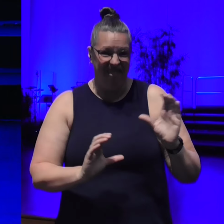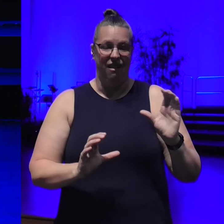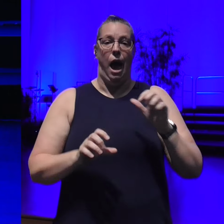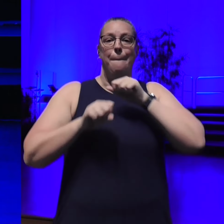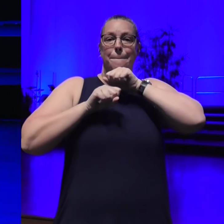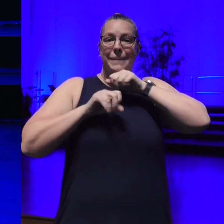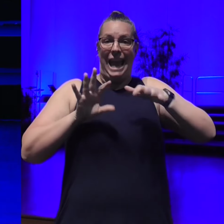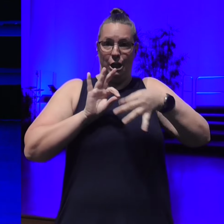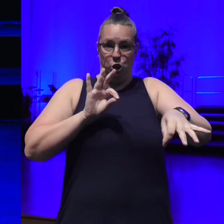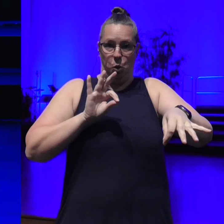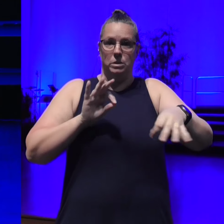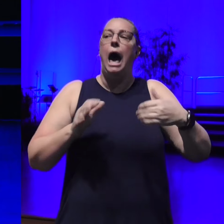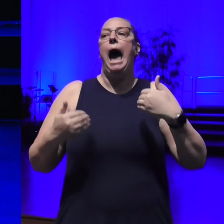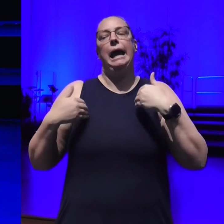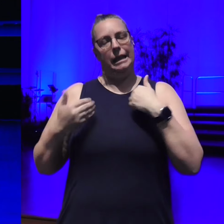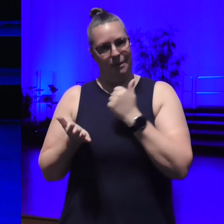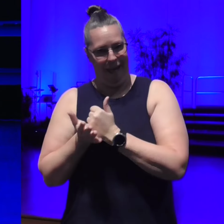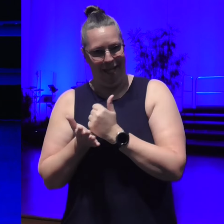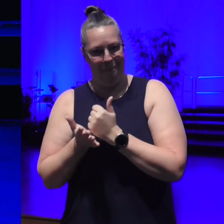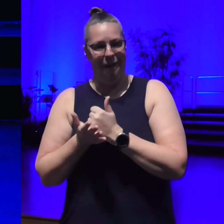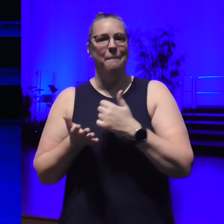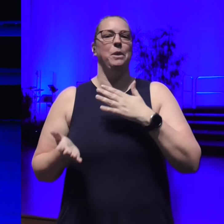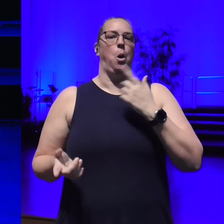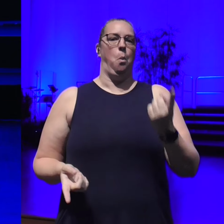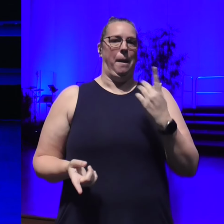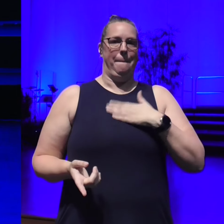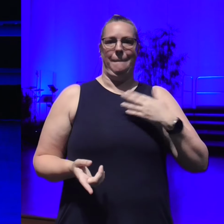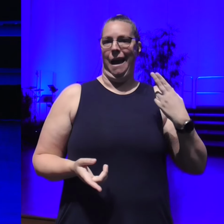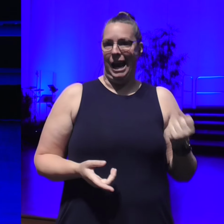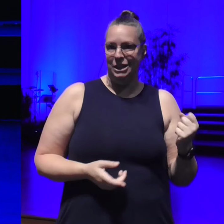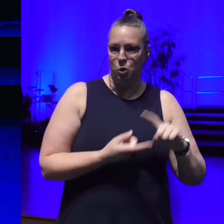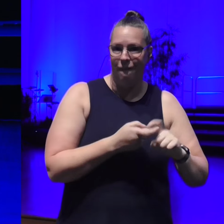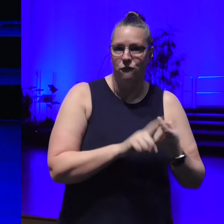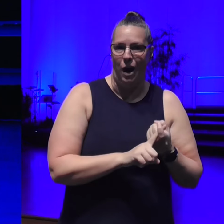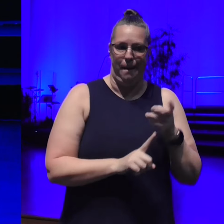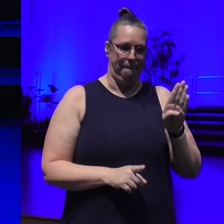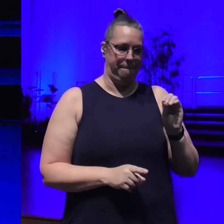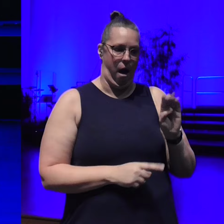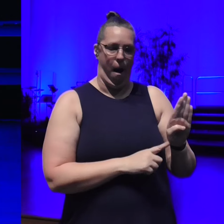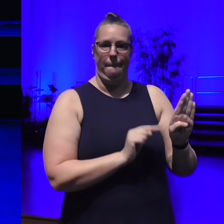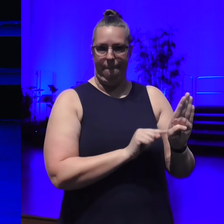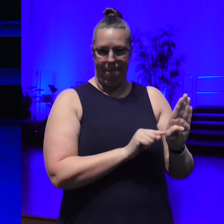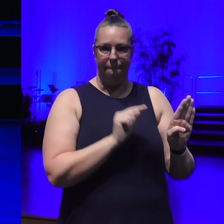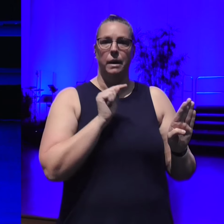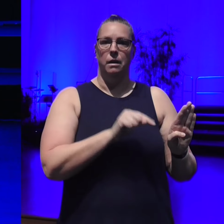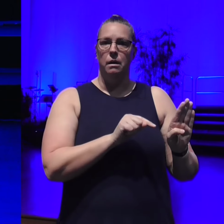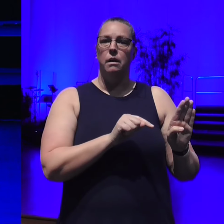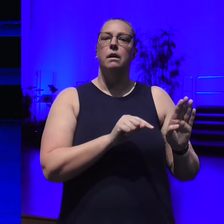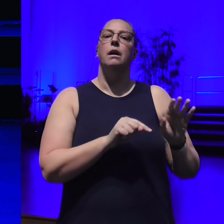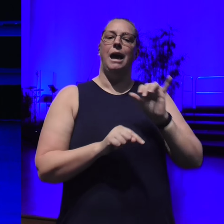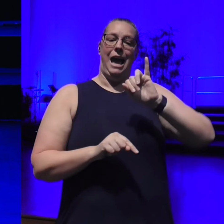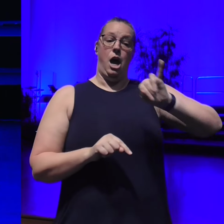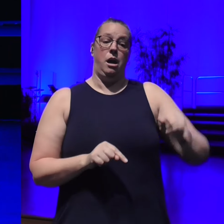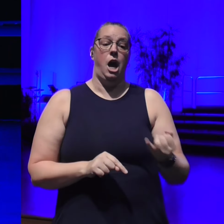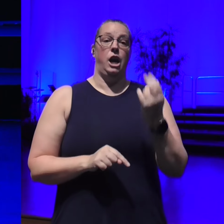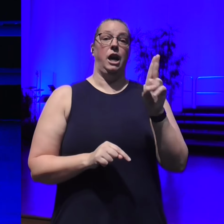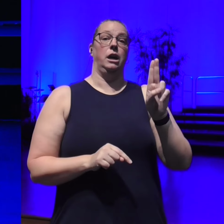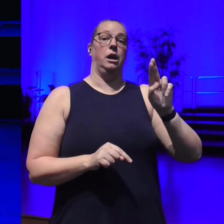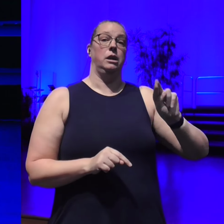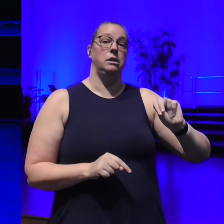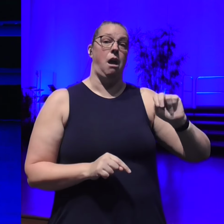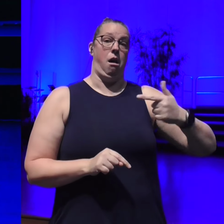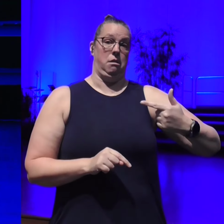help along the way, thank goodness. I had help from a high school friend of mine named Bob, who is a Jungian